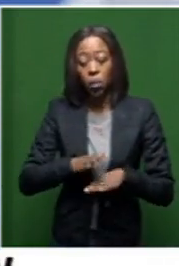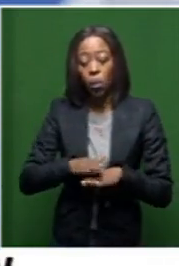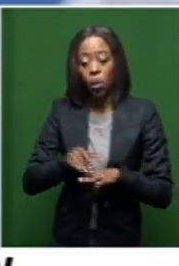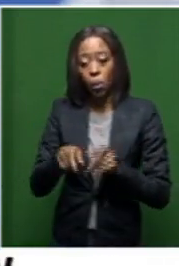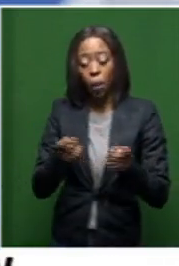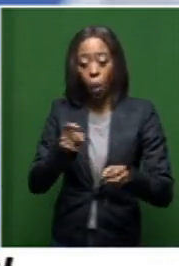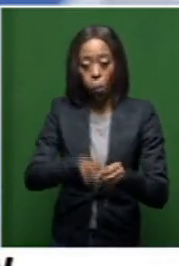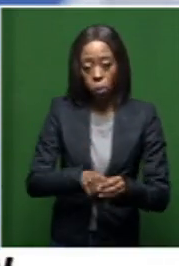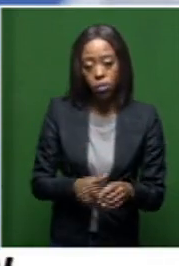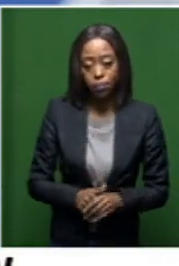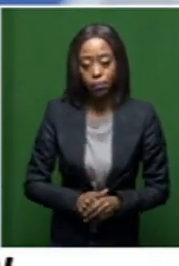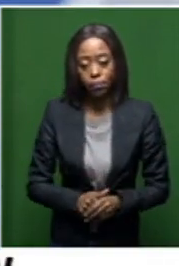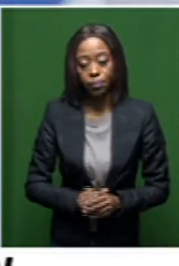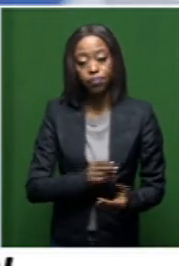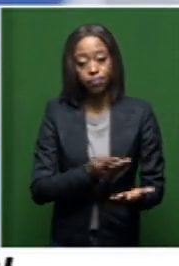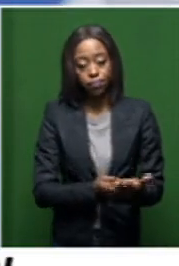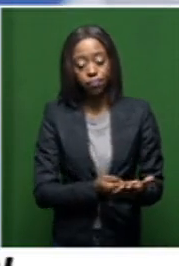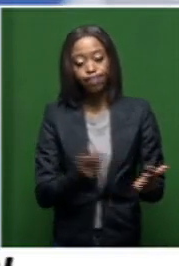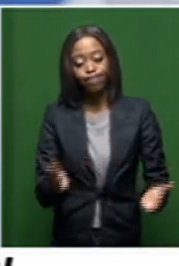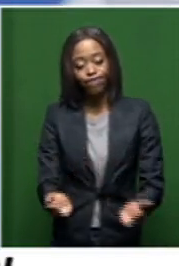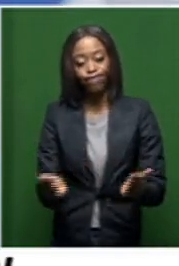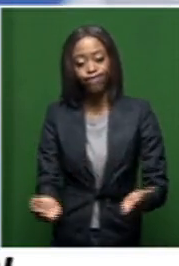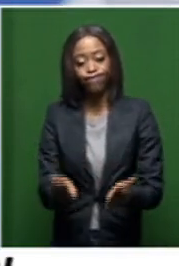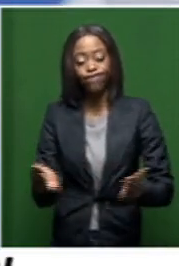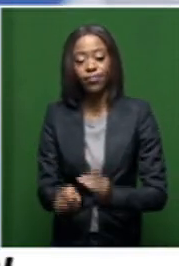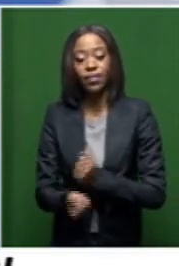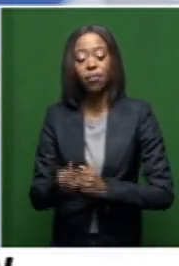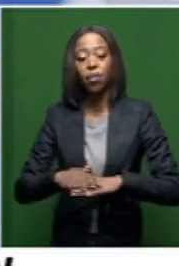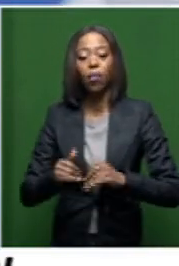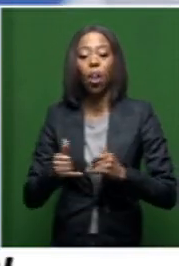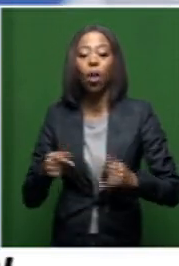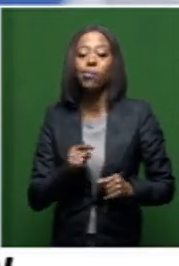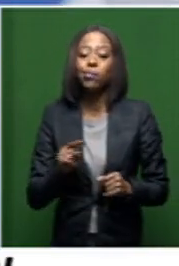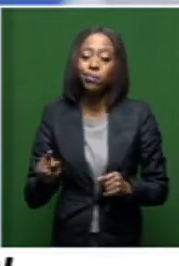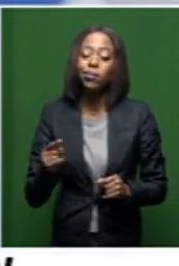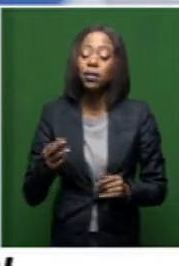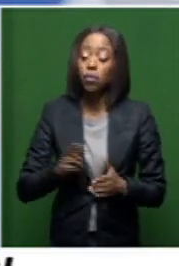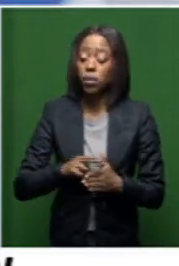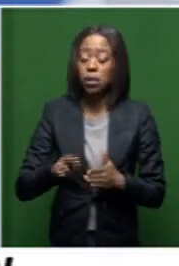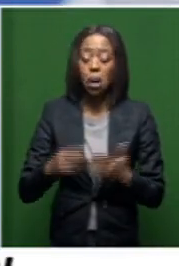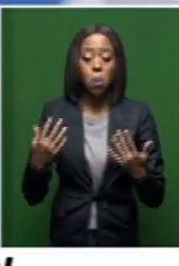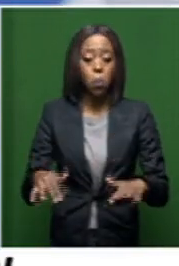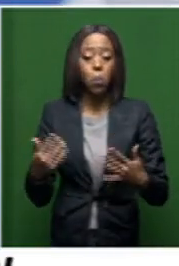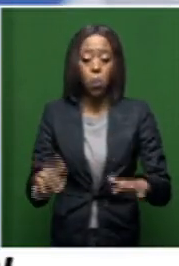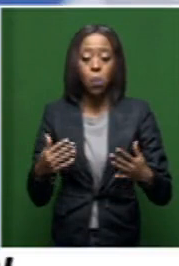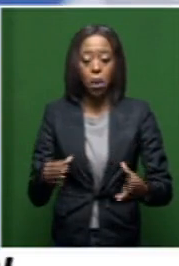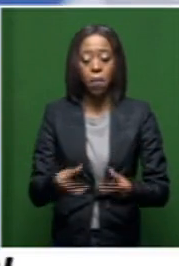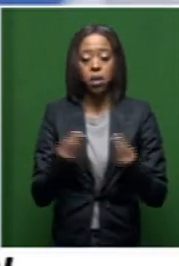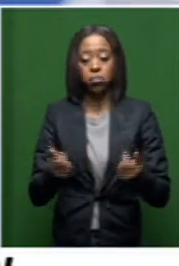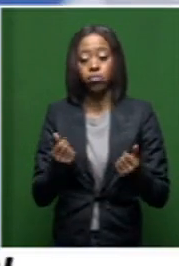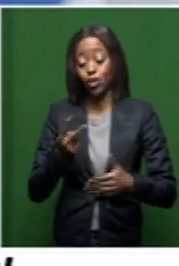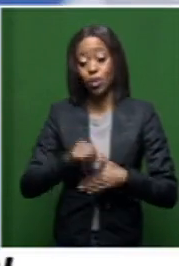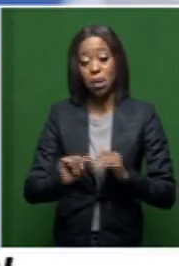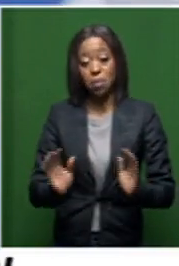applying. Some of our patient campaigns running online at the moment have yielded thousands of applications in a question of